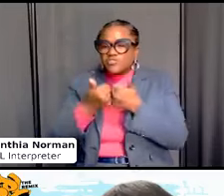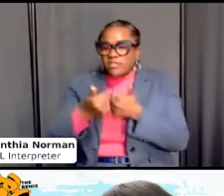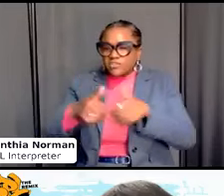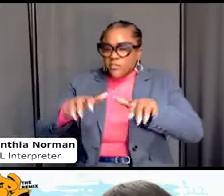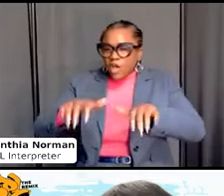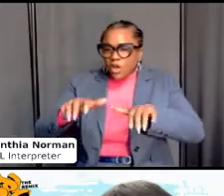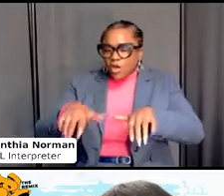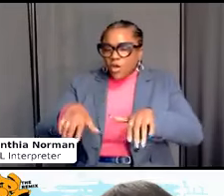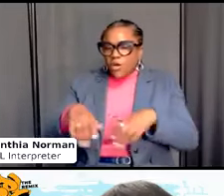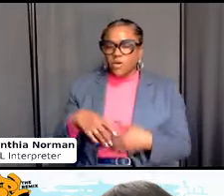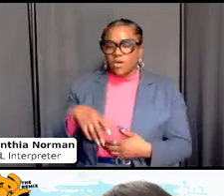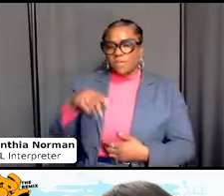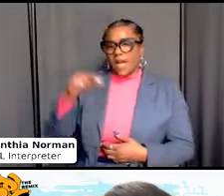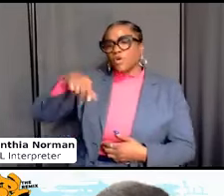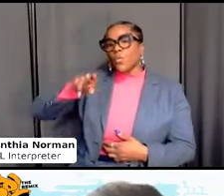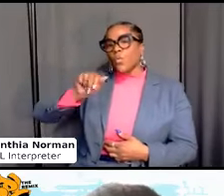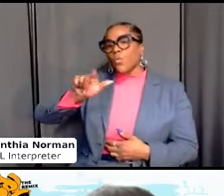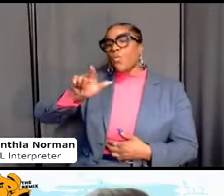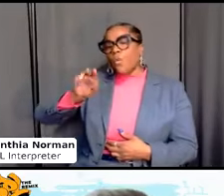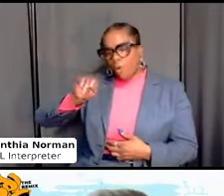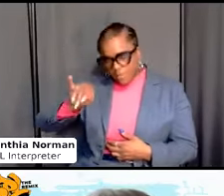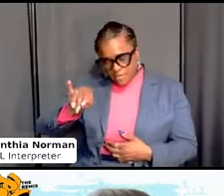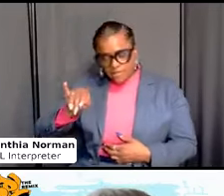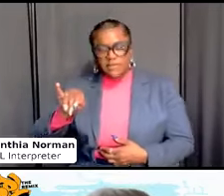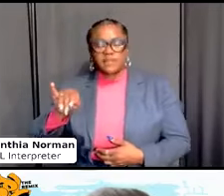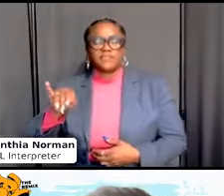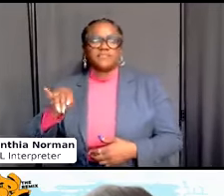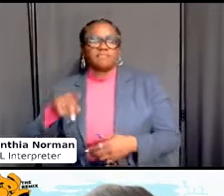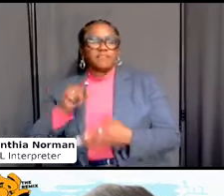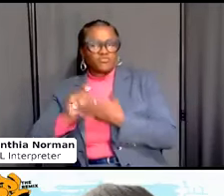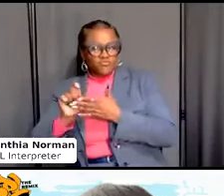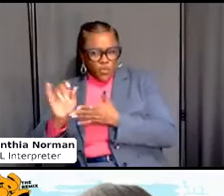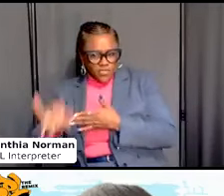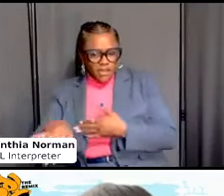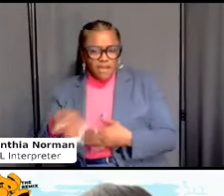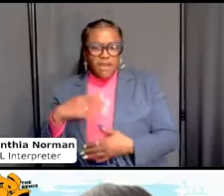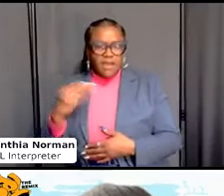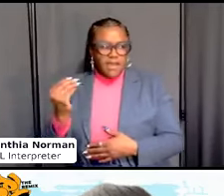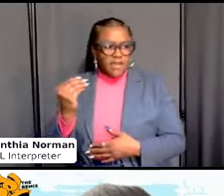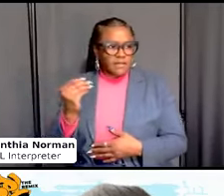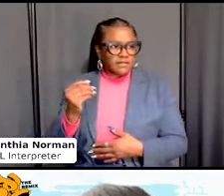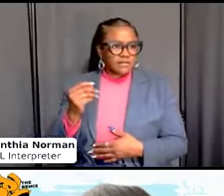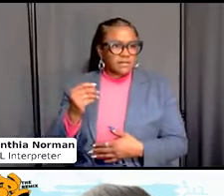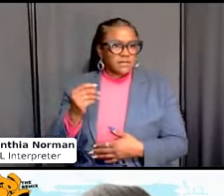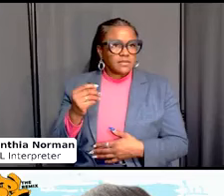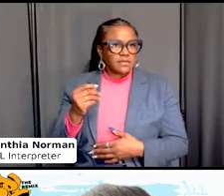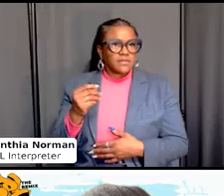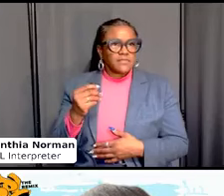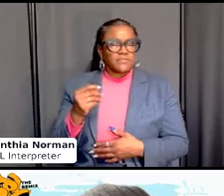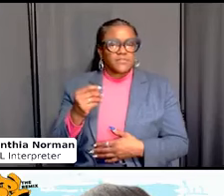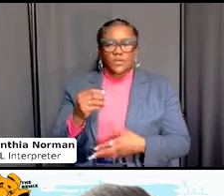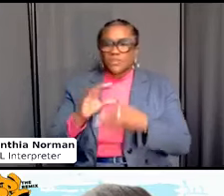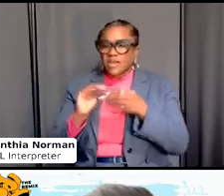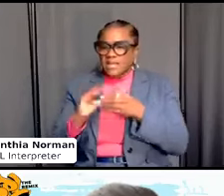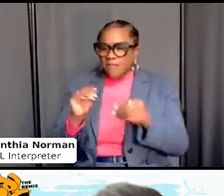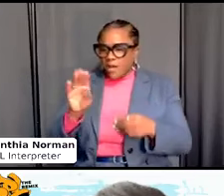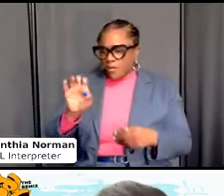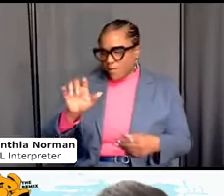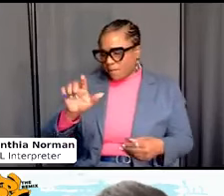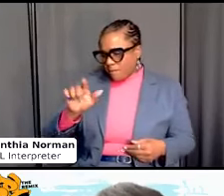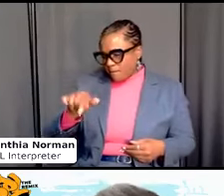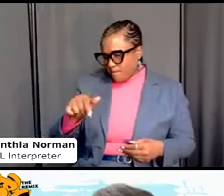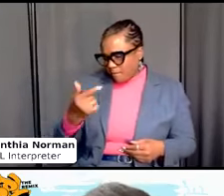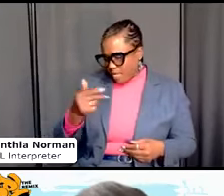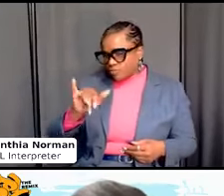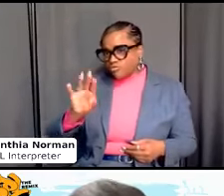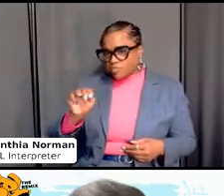Kwame Nkrumah. If you know that, you'll find it. They had to undermine, and we're talking about Belgium and the CIA. The United States